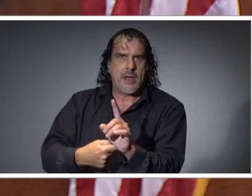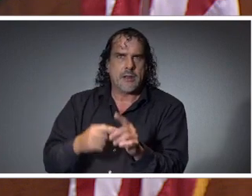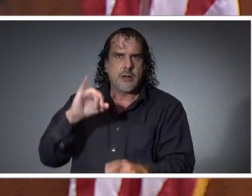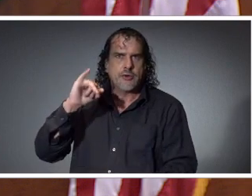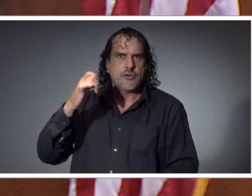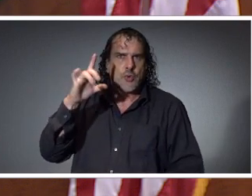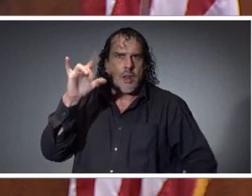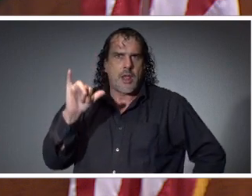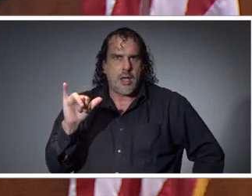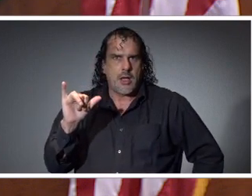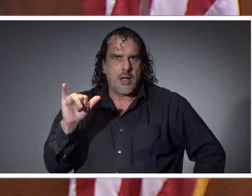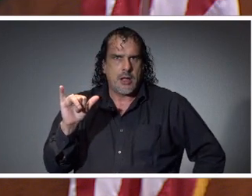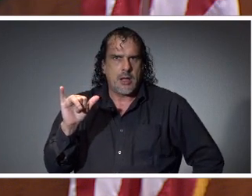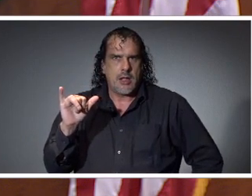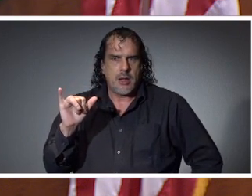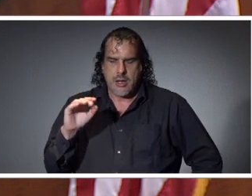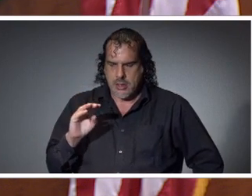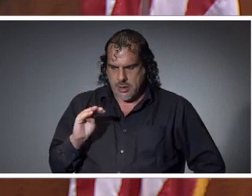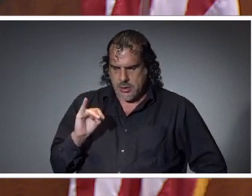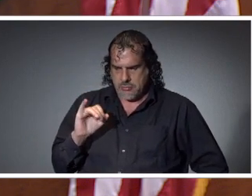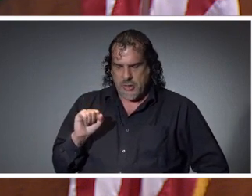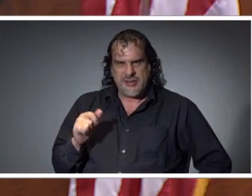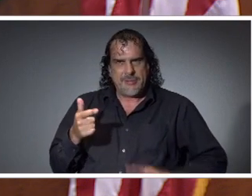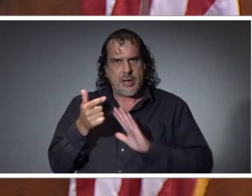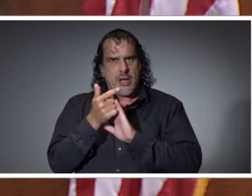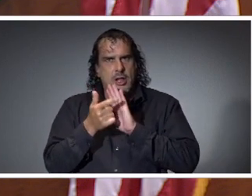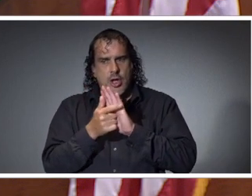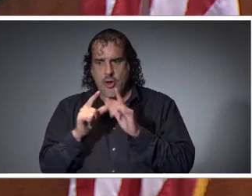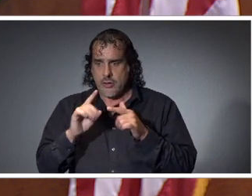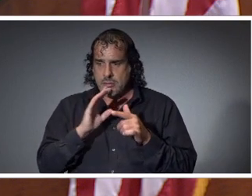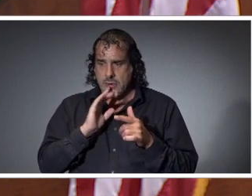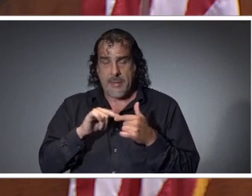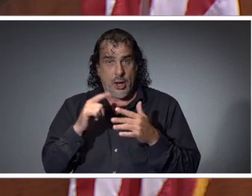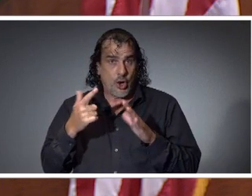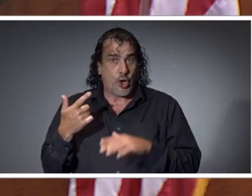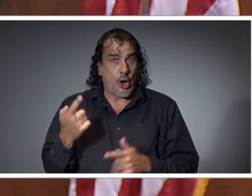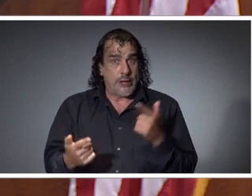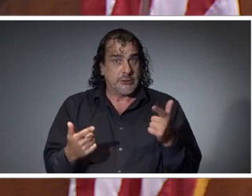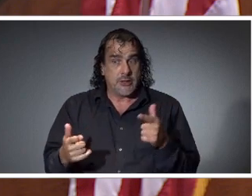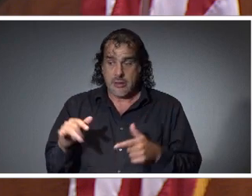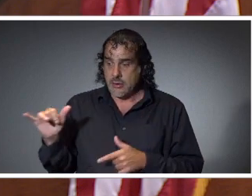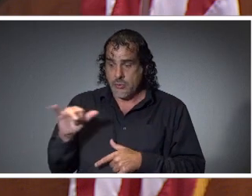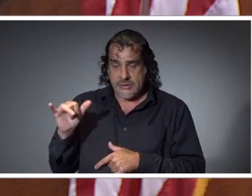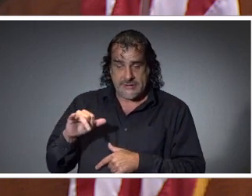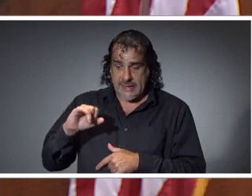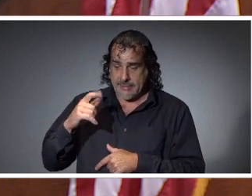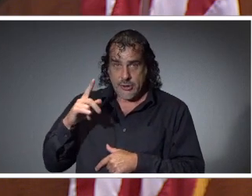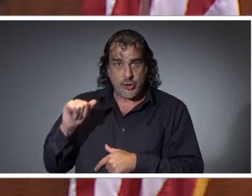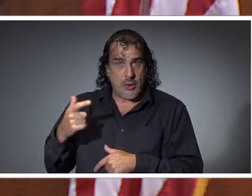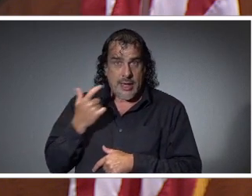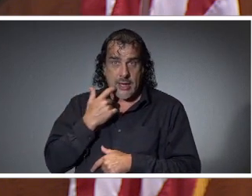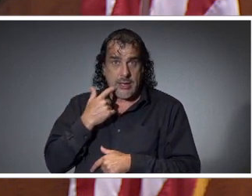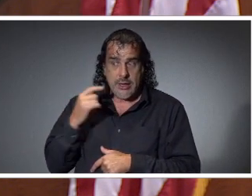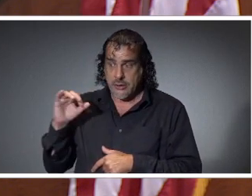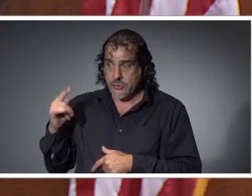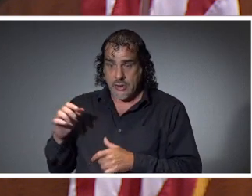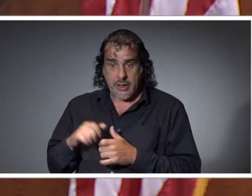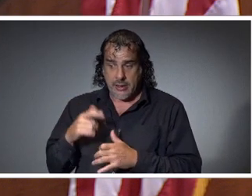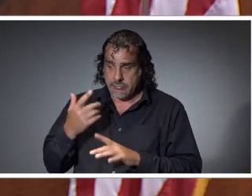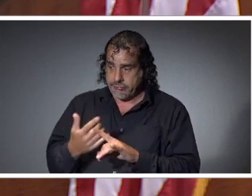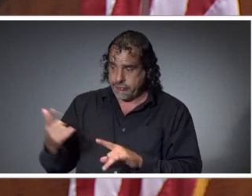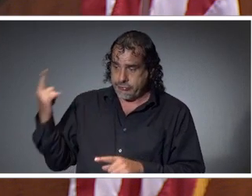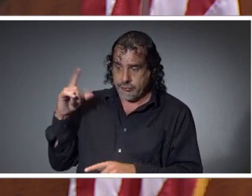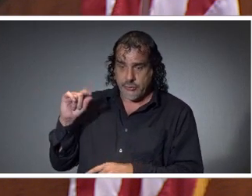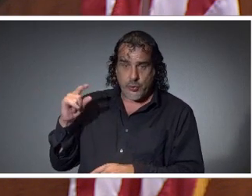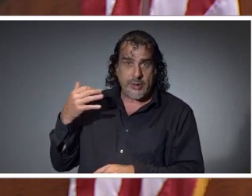Mississippi's laws with respect to firearms was the same in July of 2020 as it was in July of